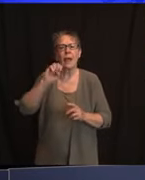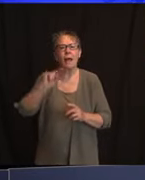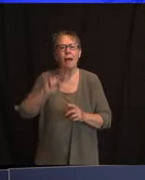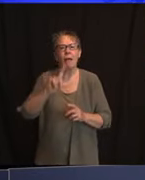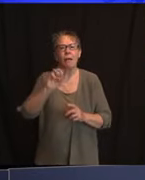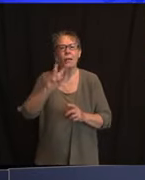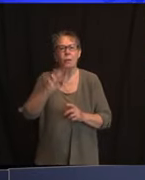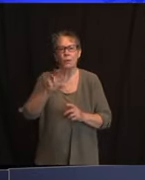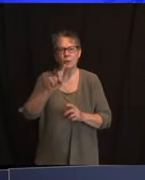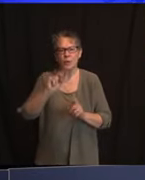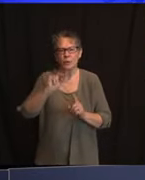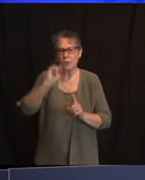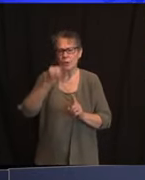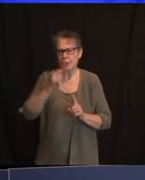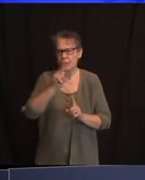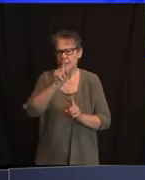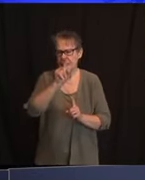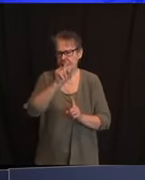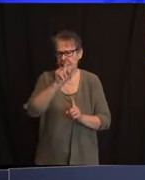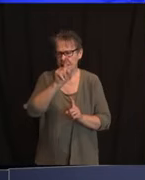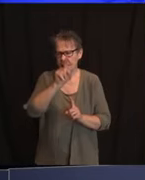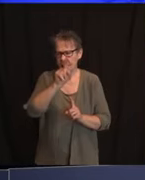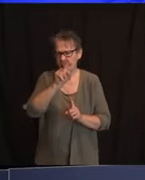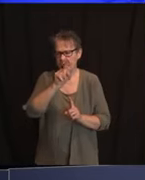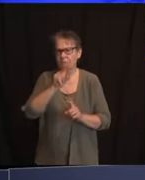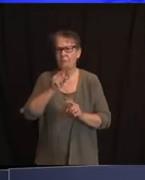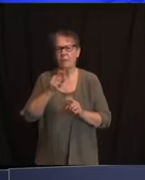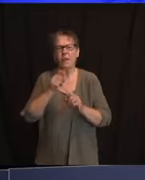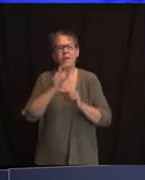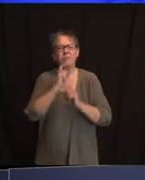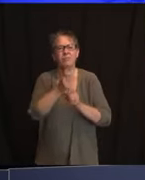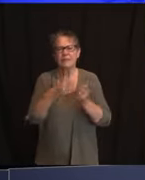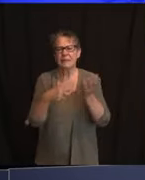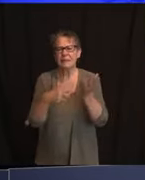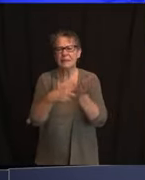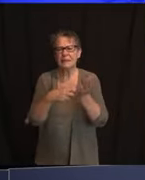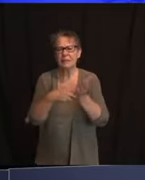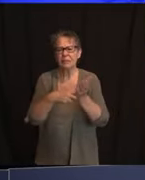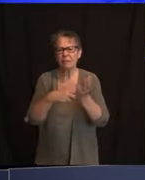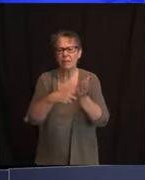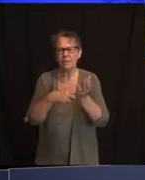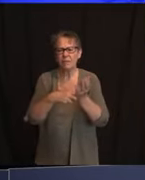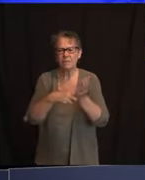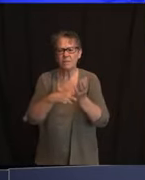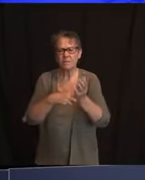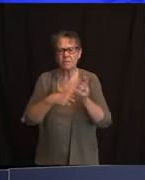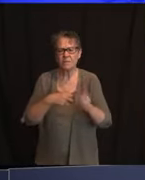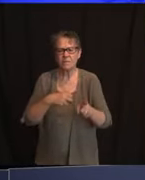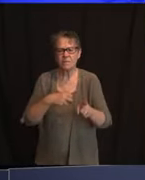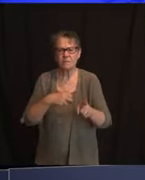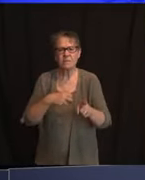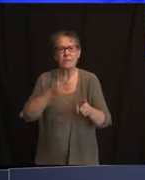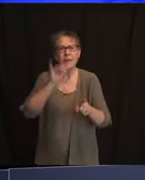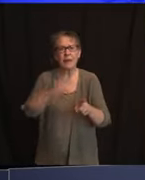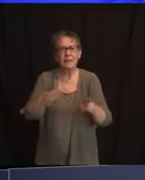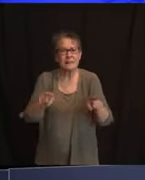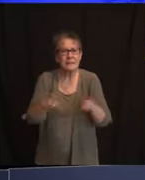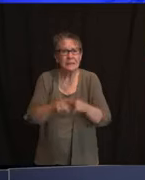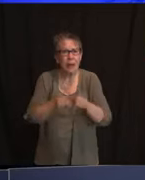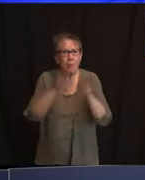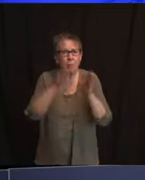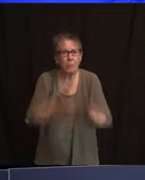also been charged twice previously for threatening to spit on officers, also in response to violations of that